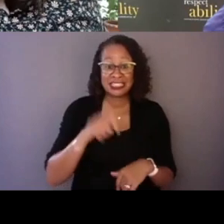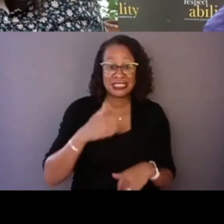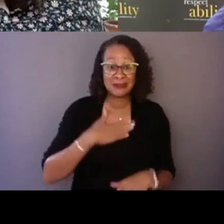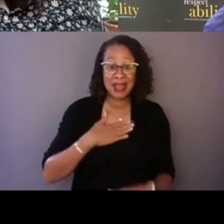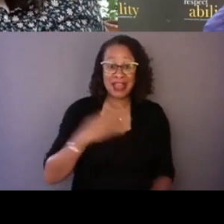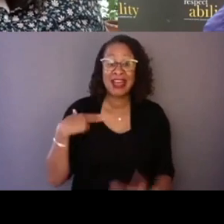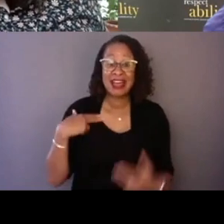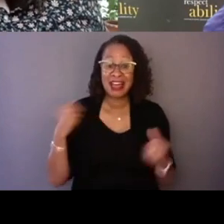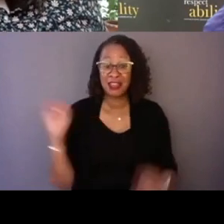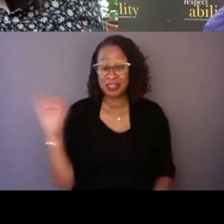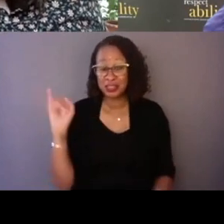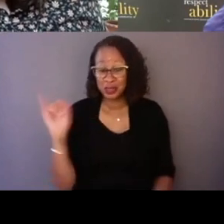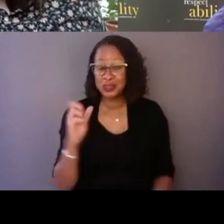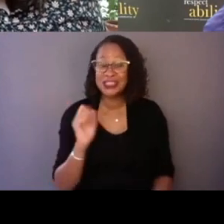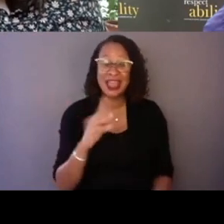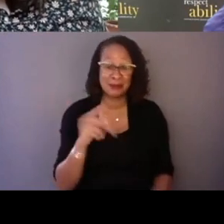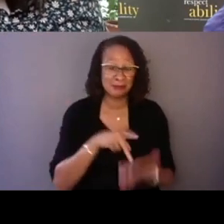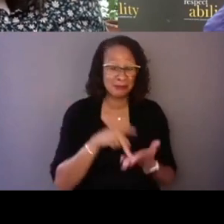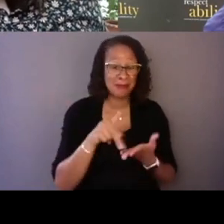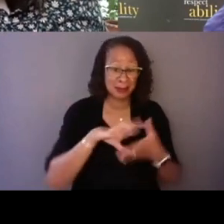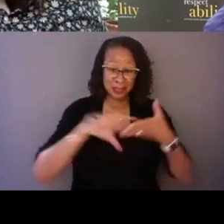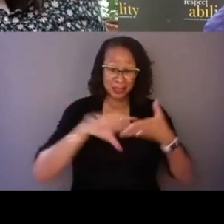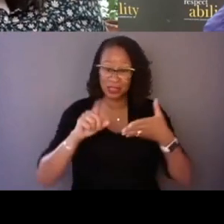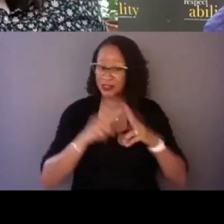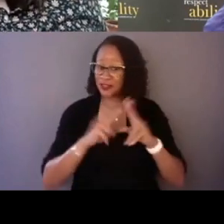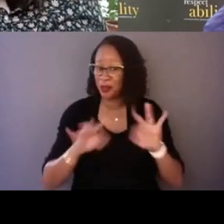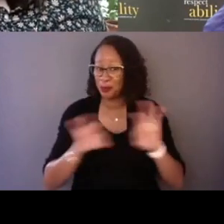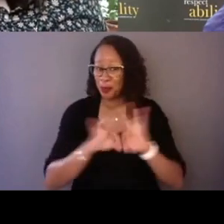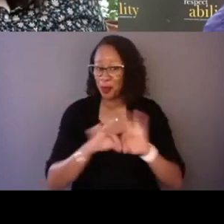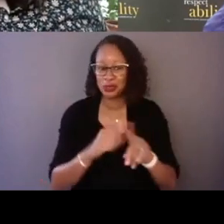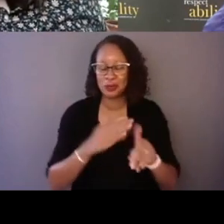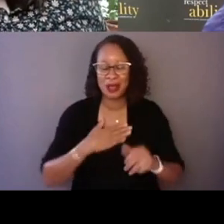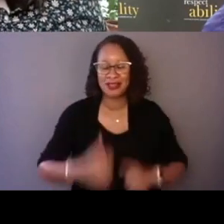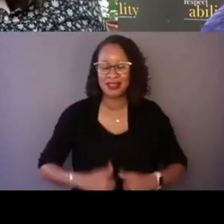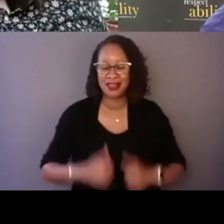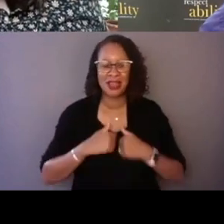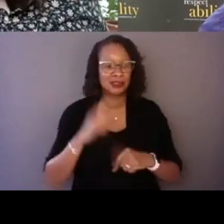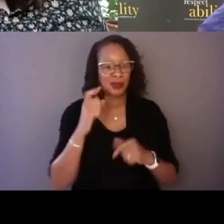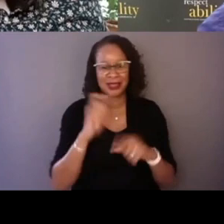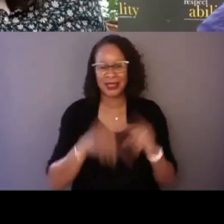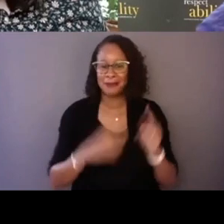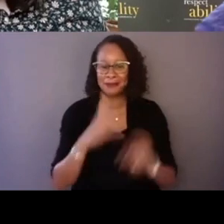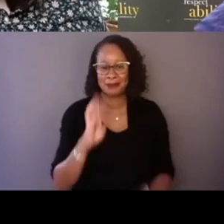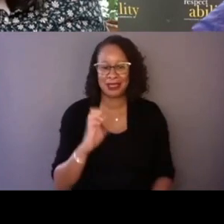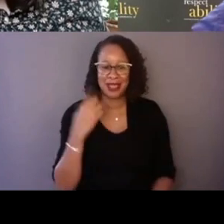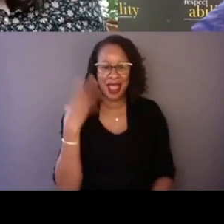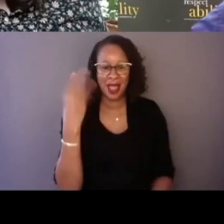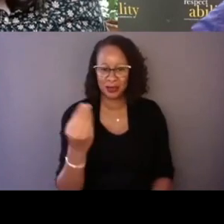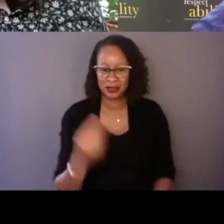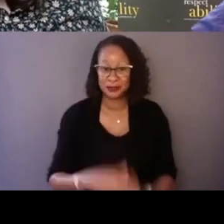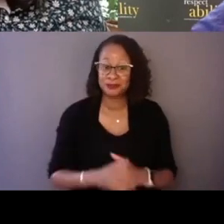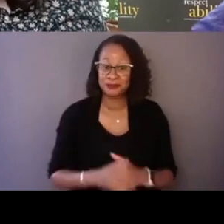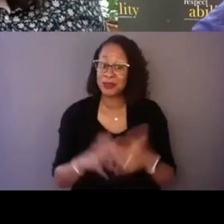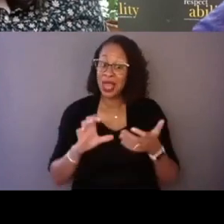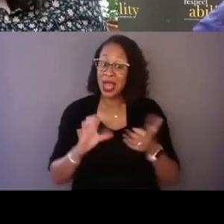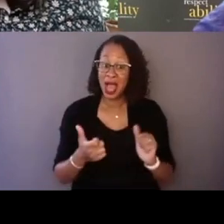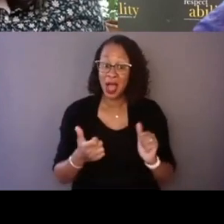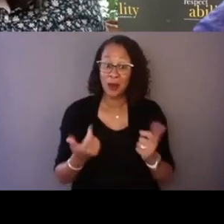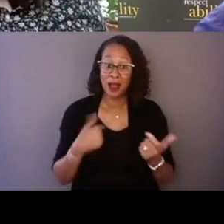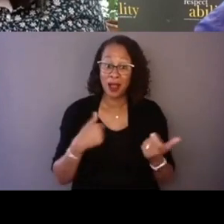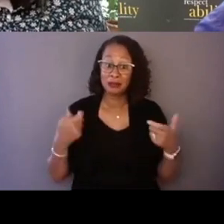paycheck. So, I can't be right out there. So the way that I've tried